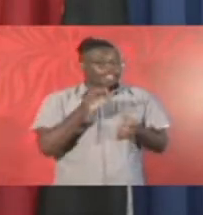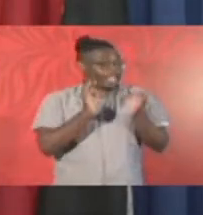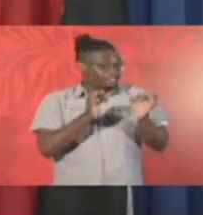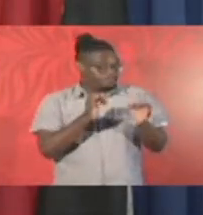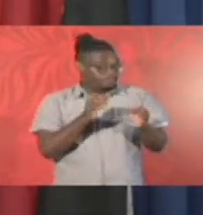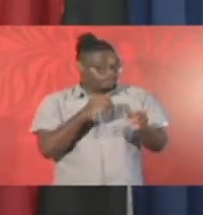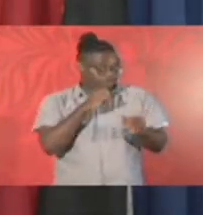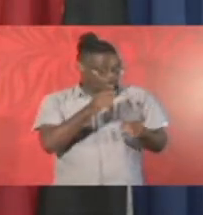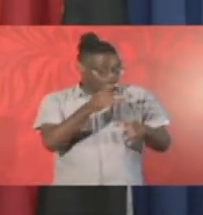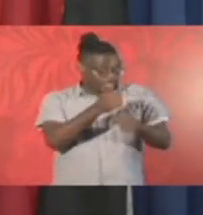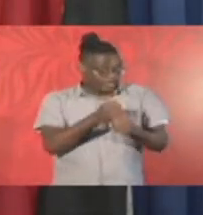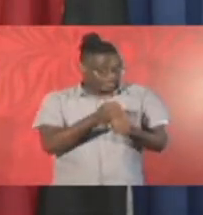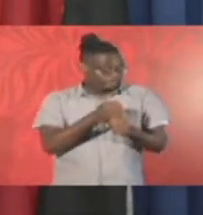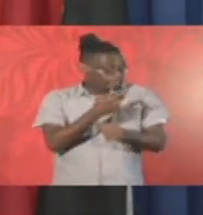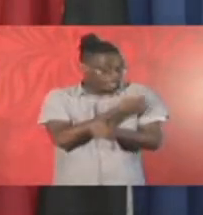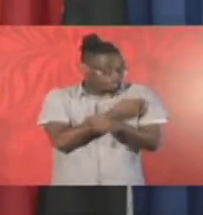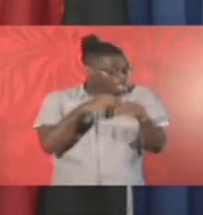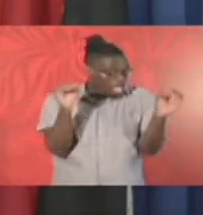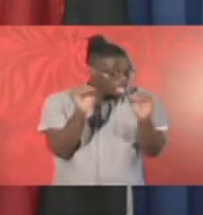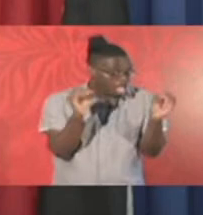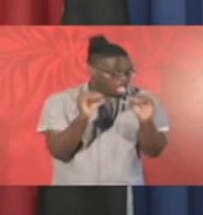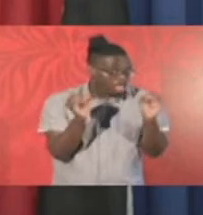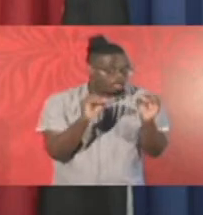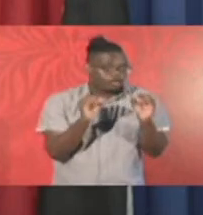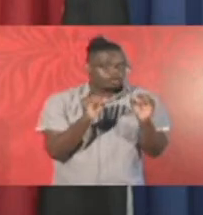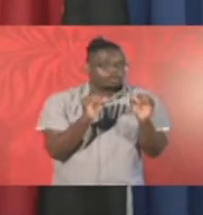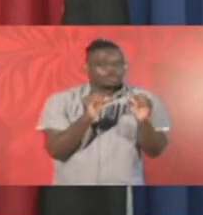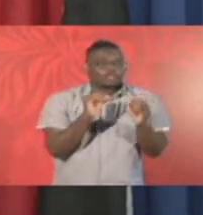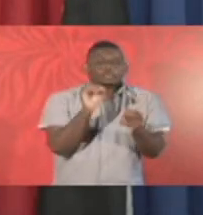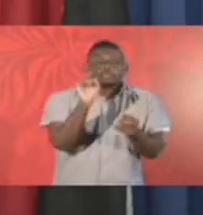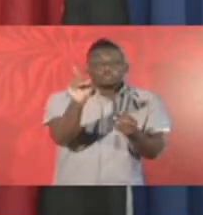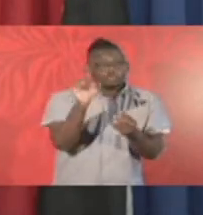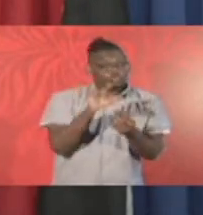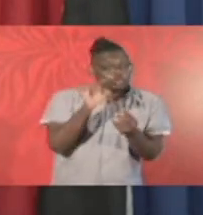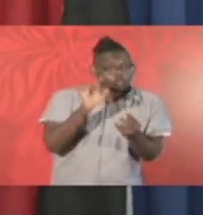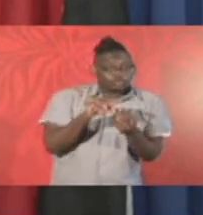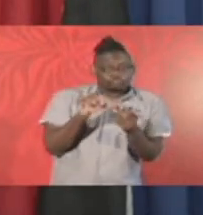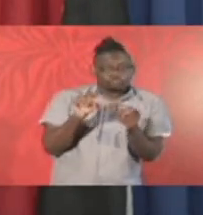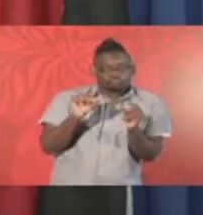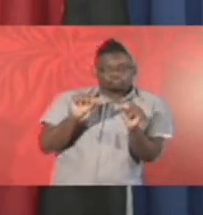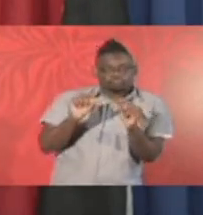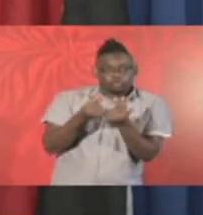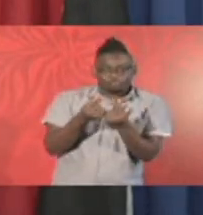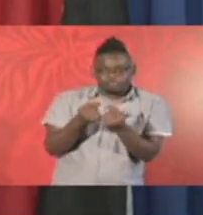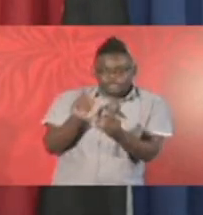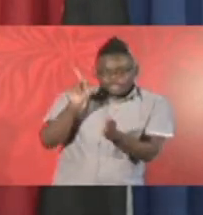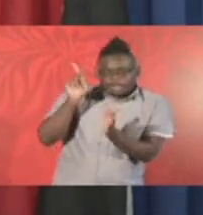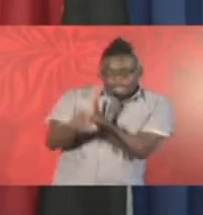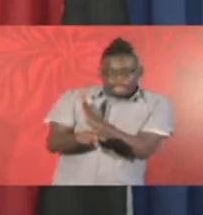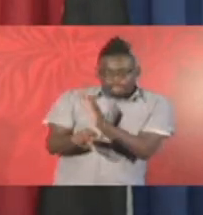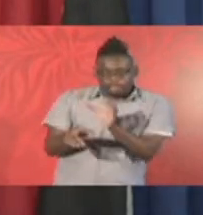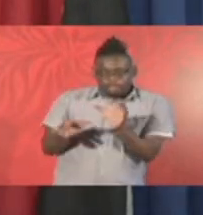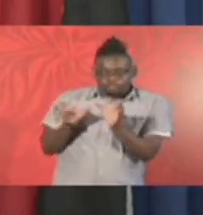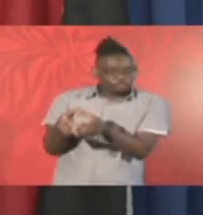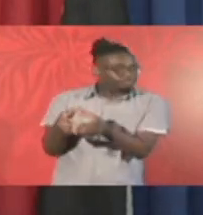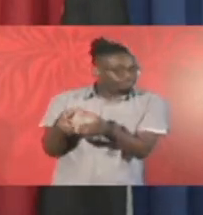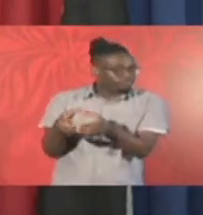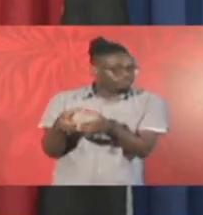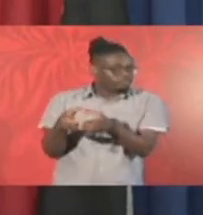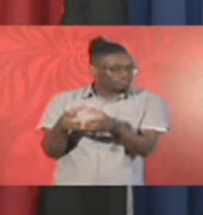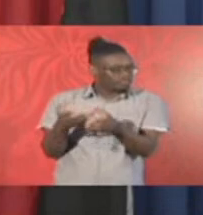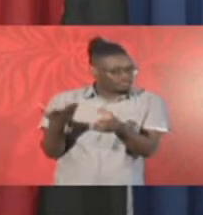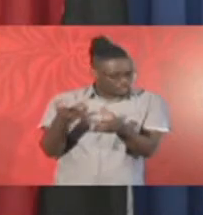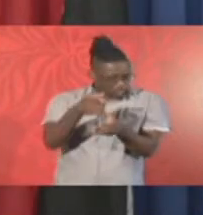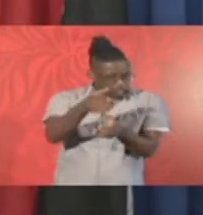it is because you are choosing to be in the group that is doing worse for reasons best known to you.